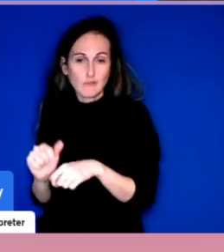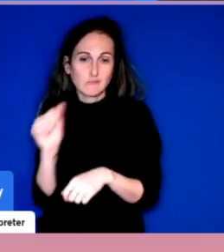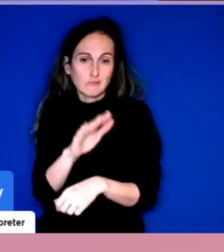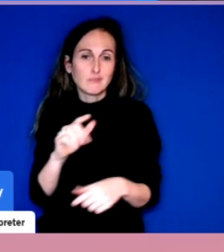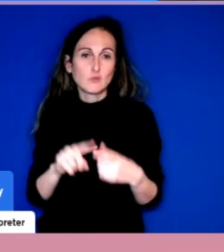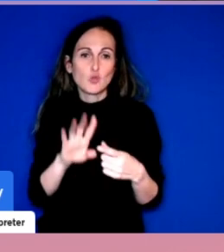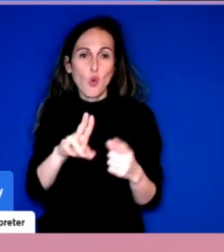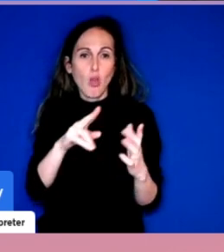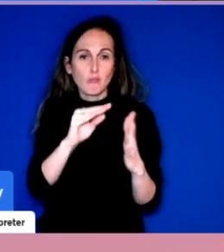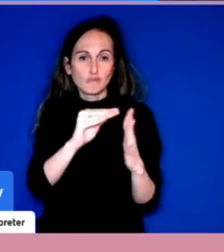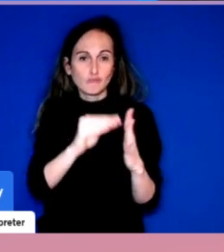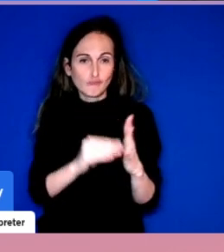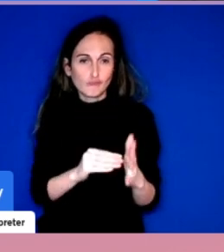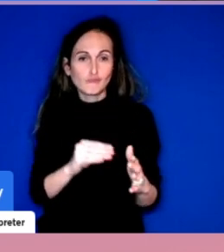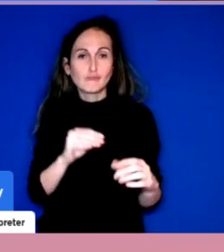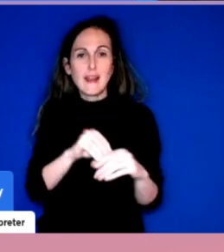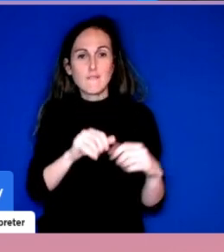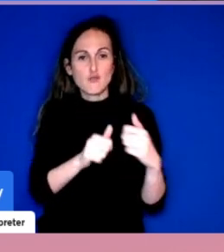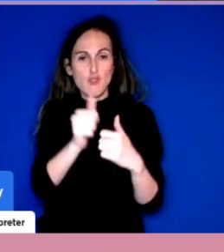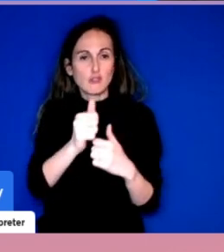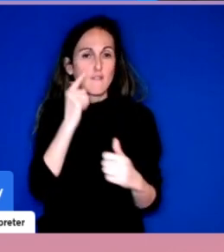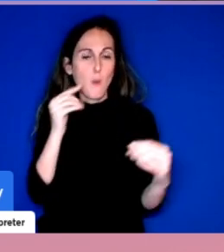further analysis.